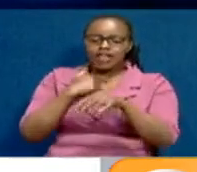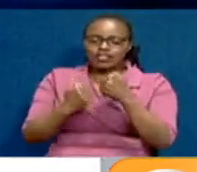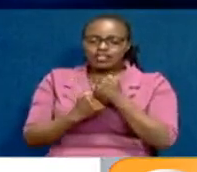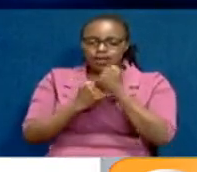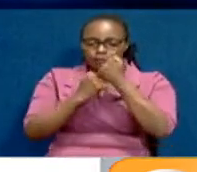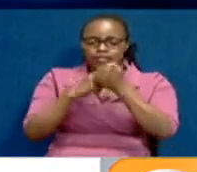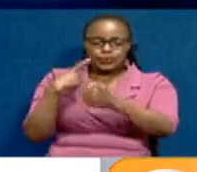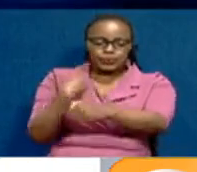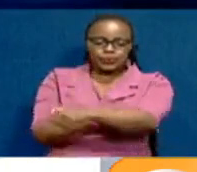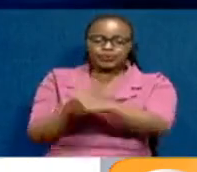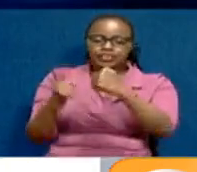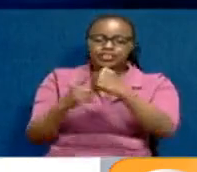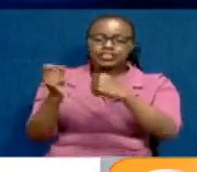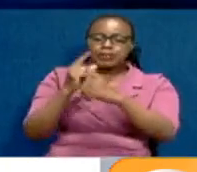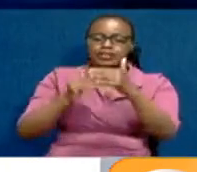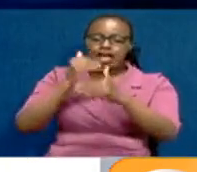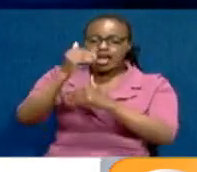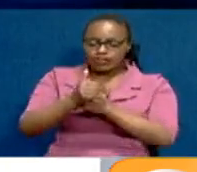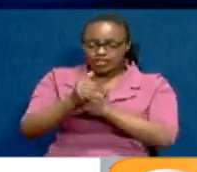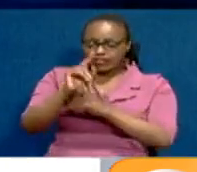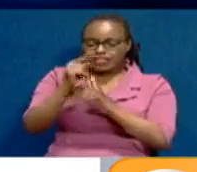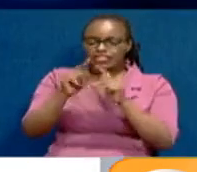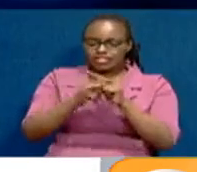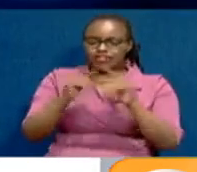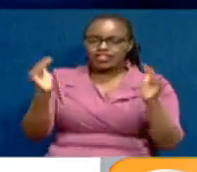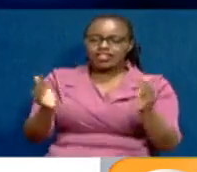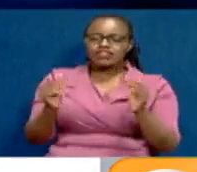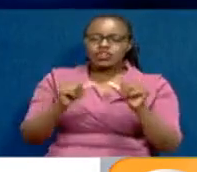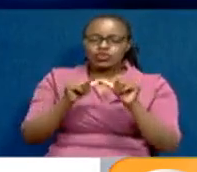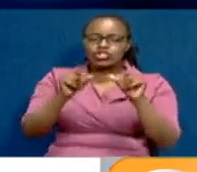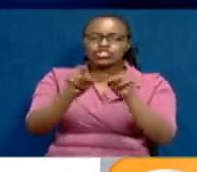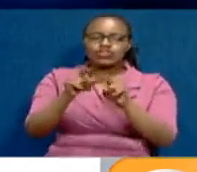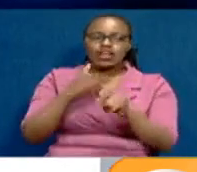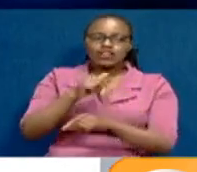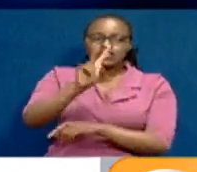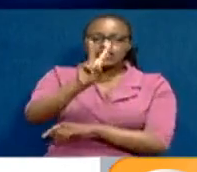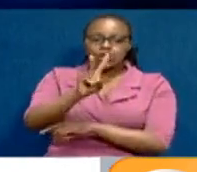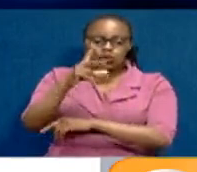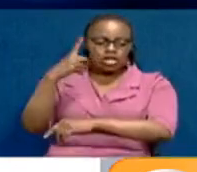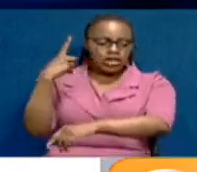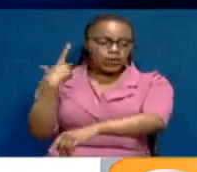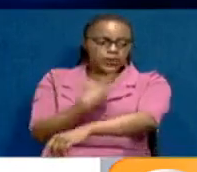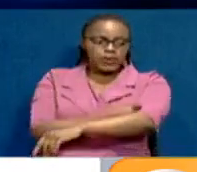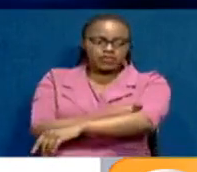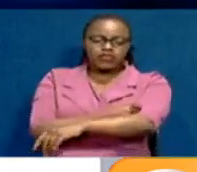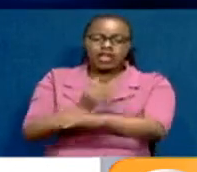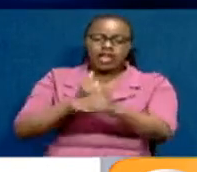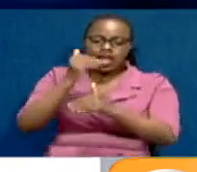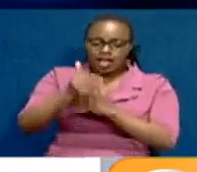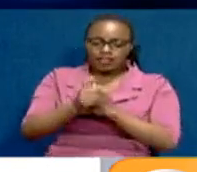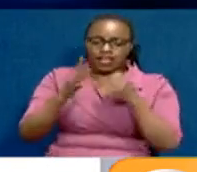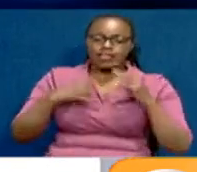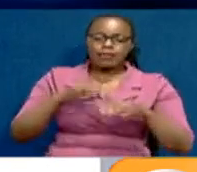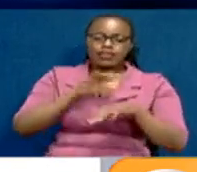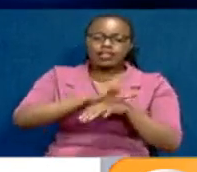shots 6 months after their initial shots are encouraged to take a second booster shot immediately. Those that